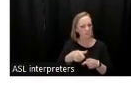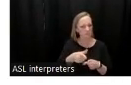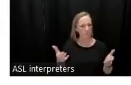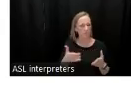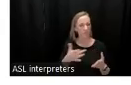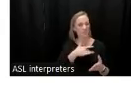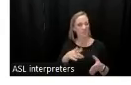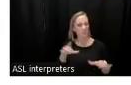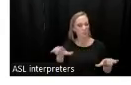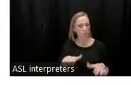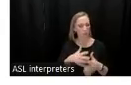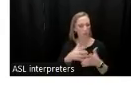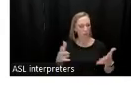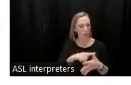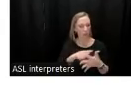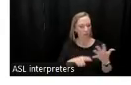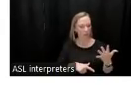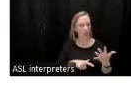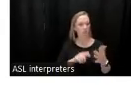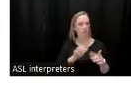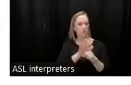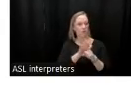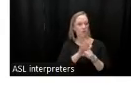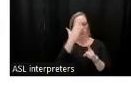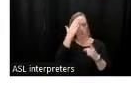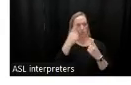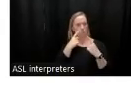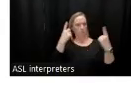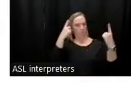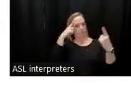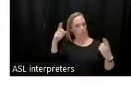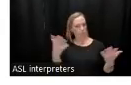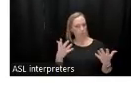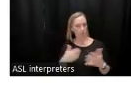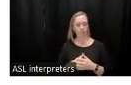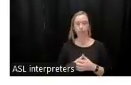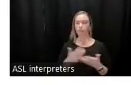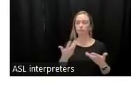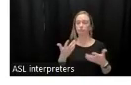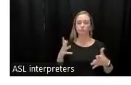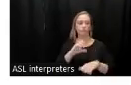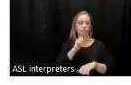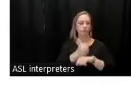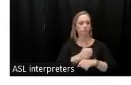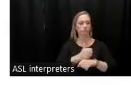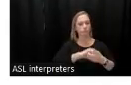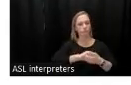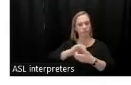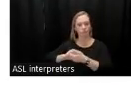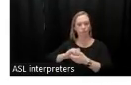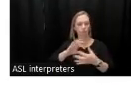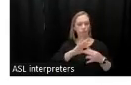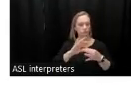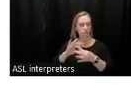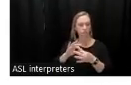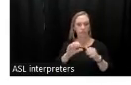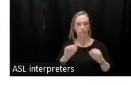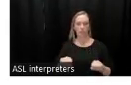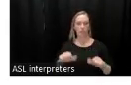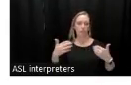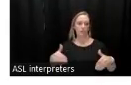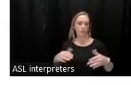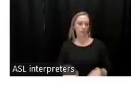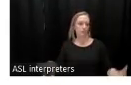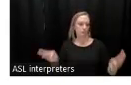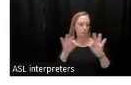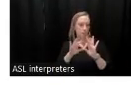of? What is it known for? Existing partnerships, relationships, those can be immensely important for just showing that you